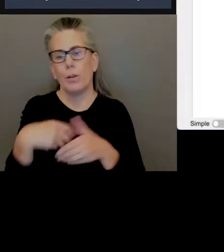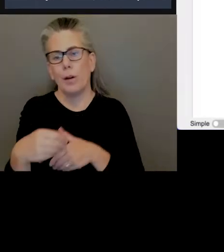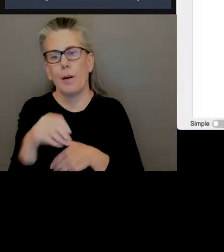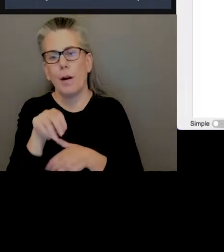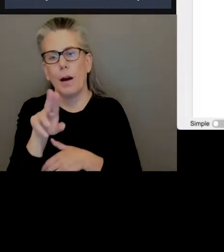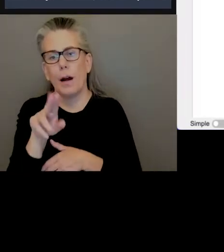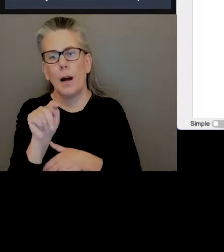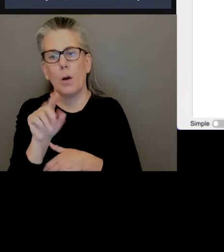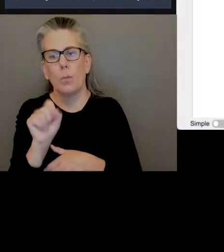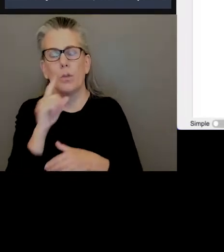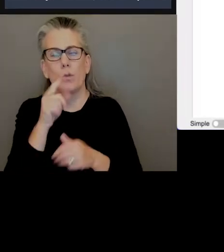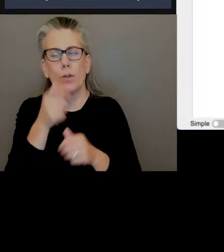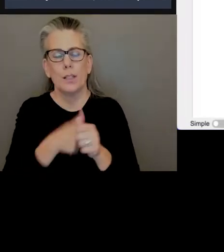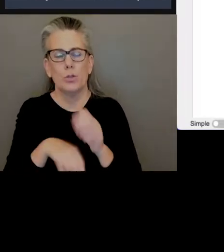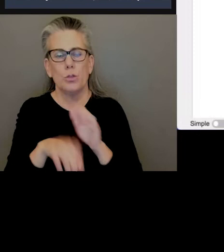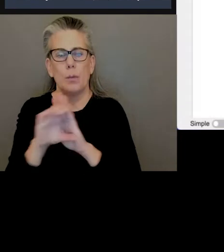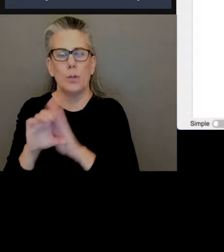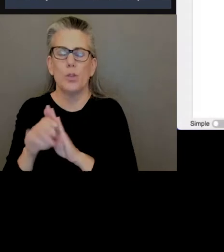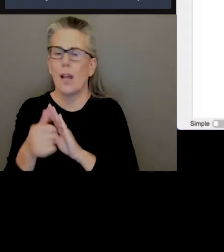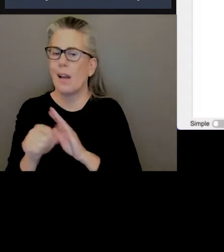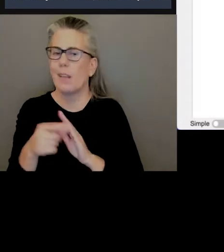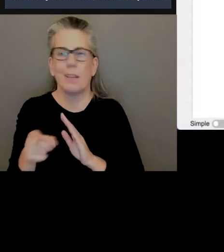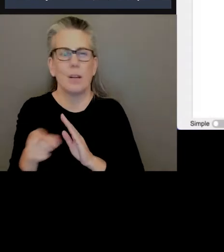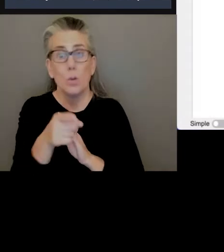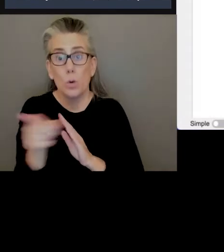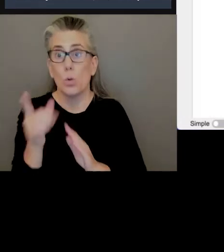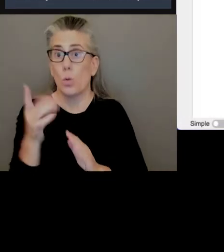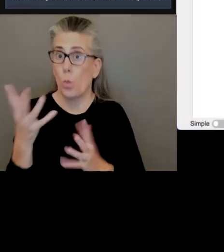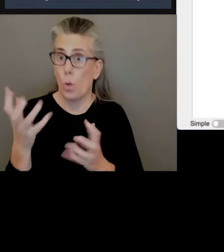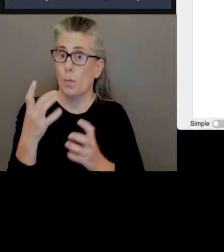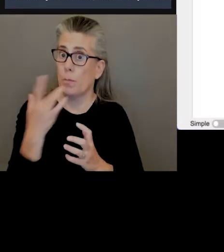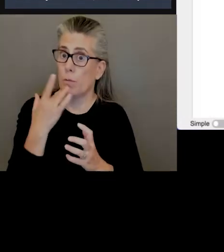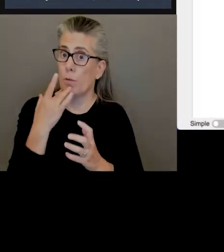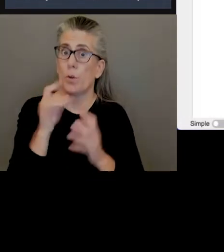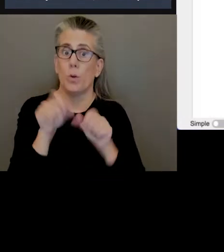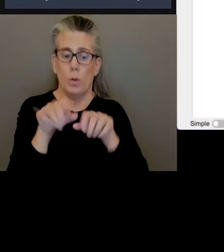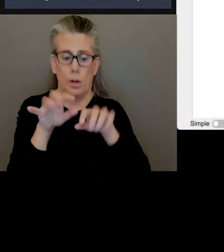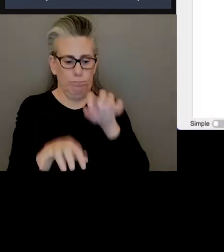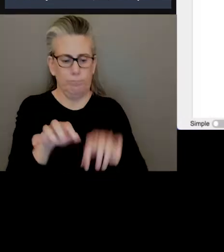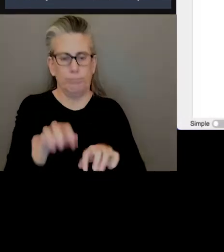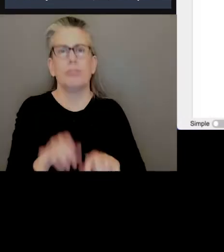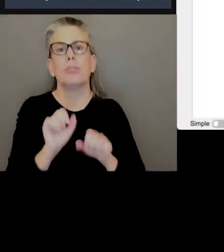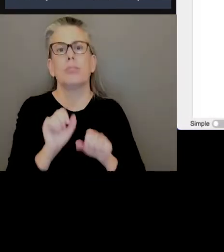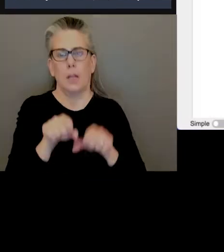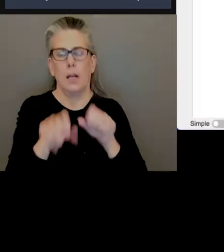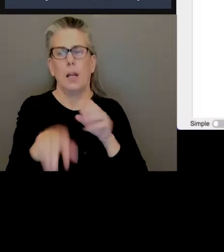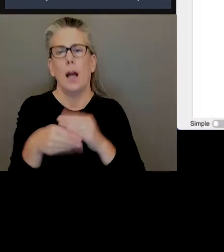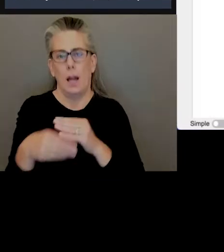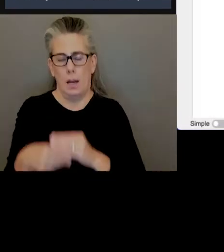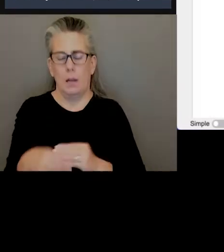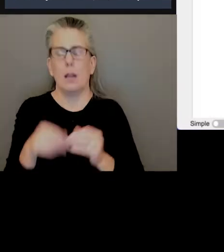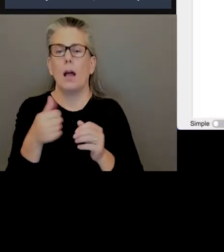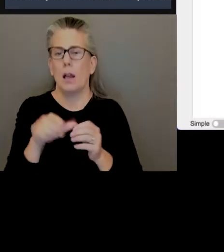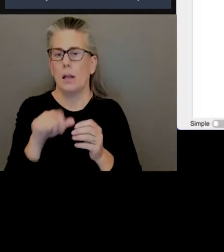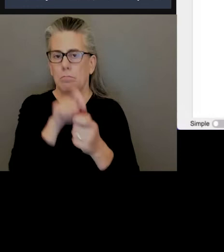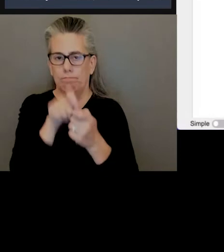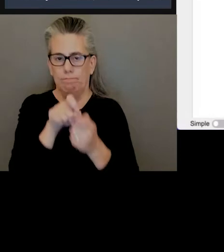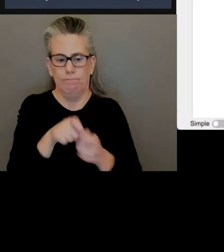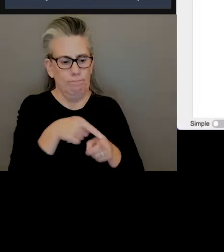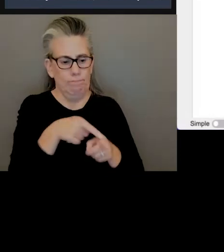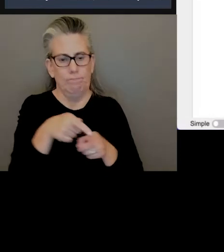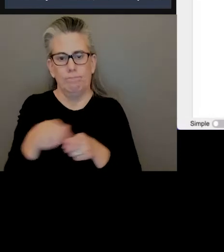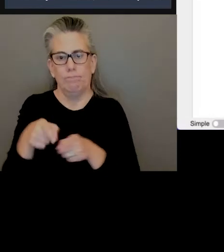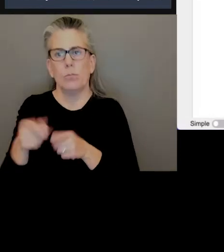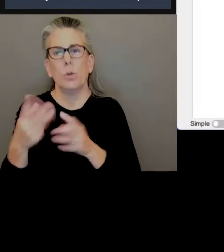of metadata that you want to specify. And these specifications are specified in YAML and are well documented in Kubeflow documentation. Now, all of